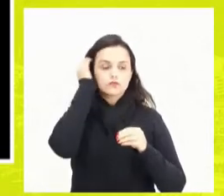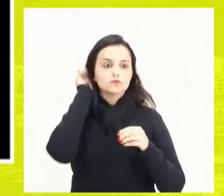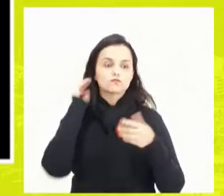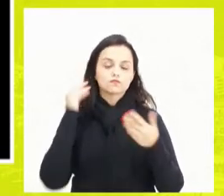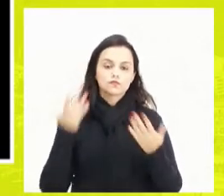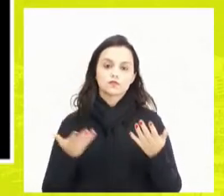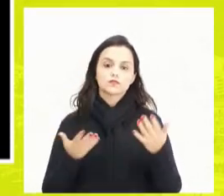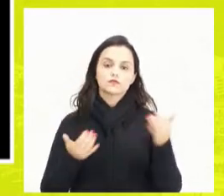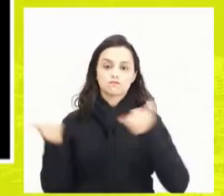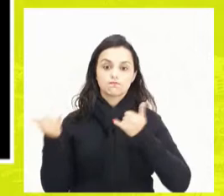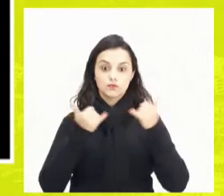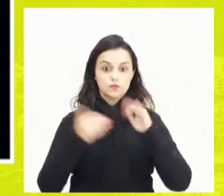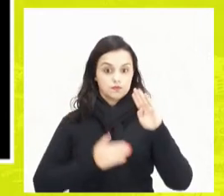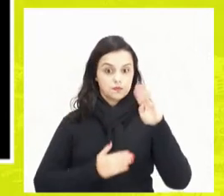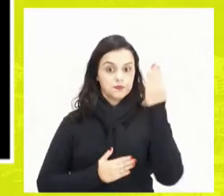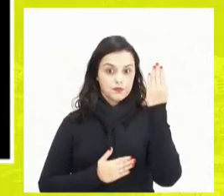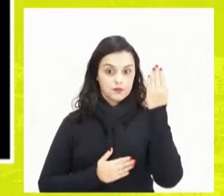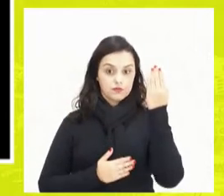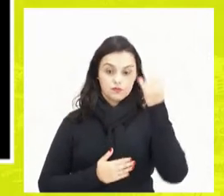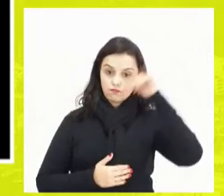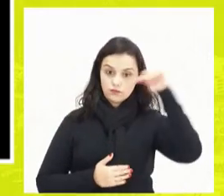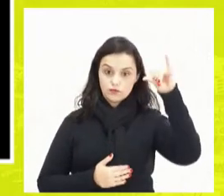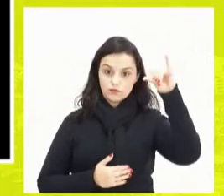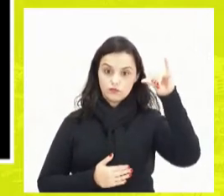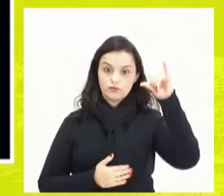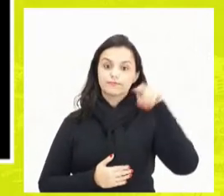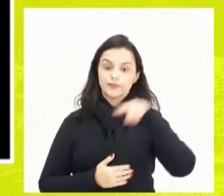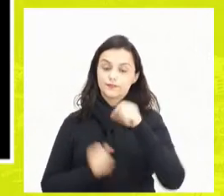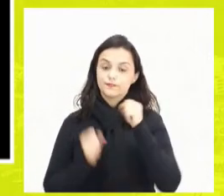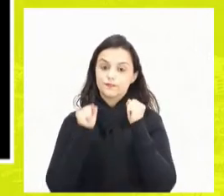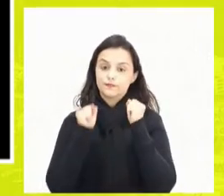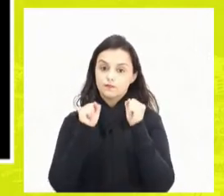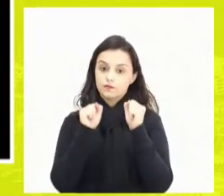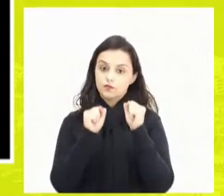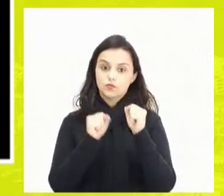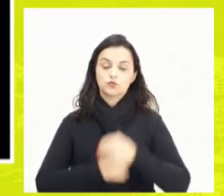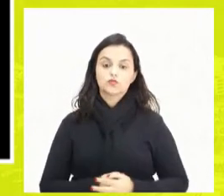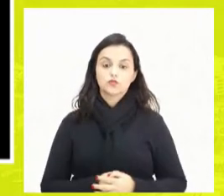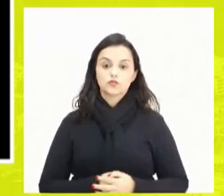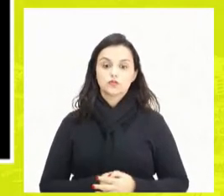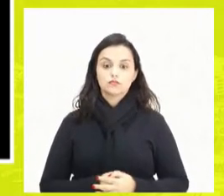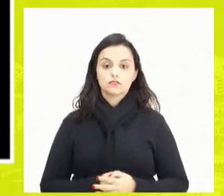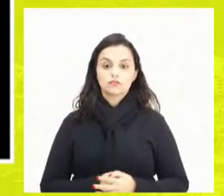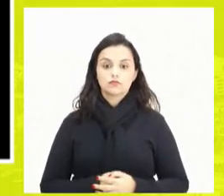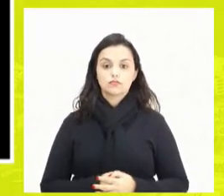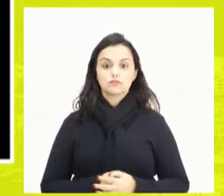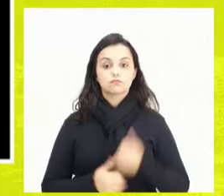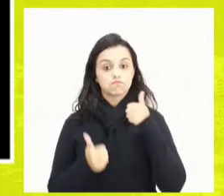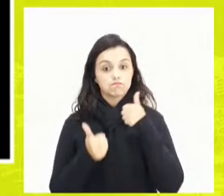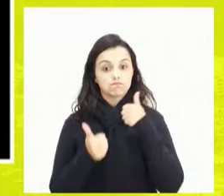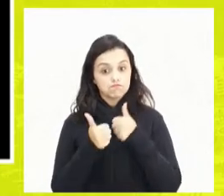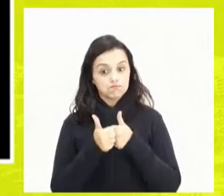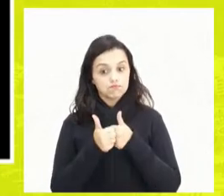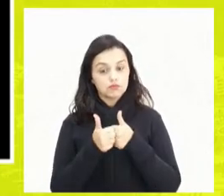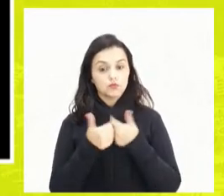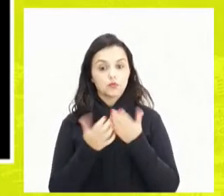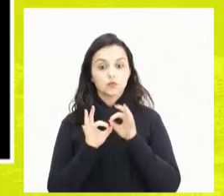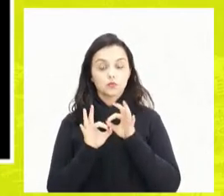especially within the national network for